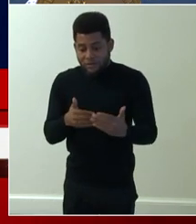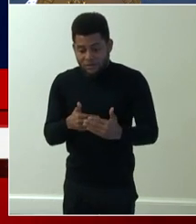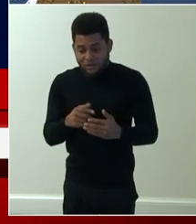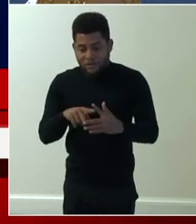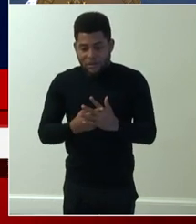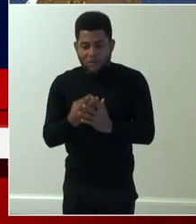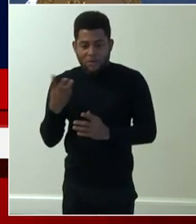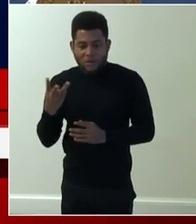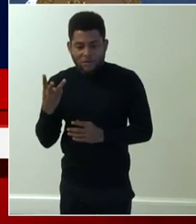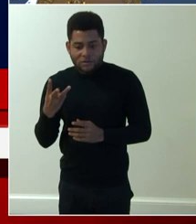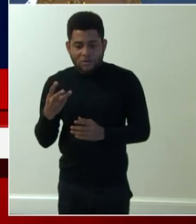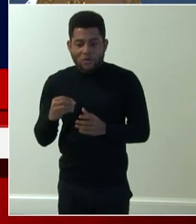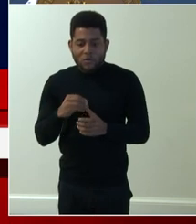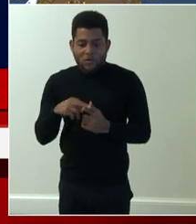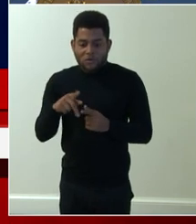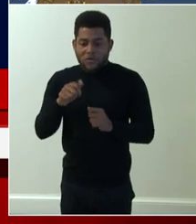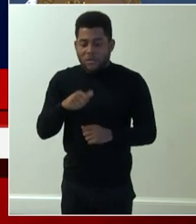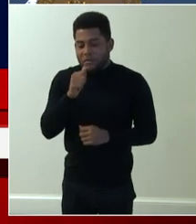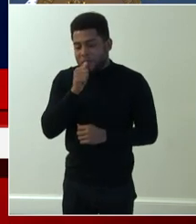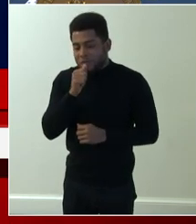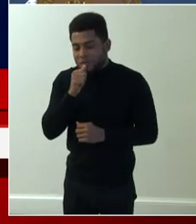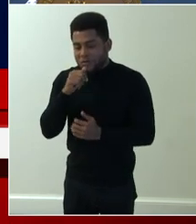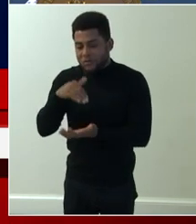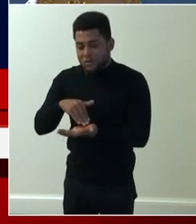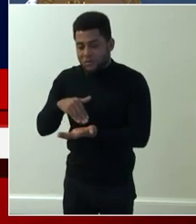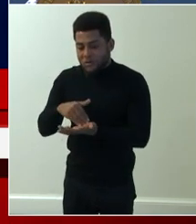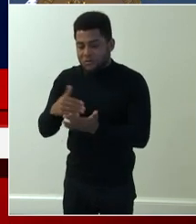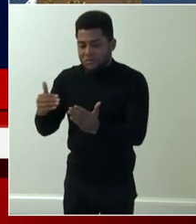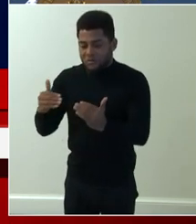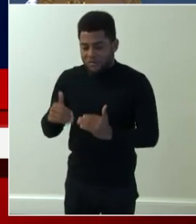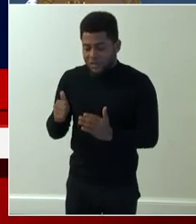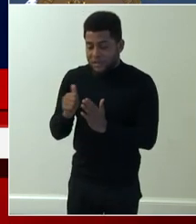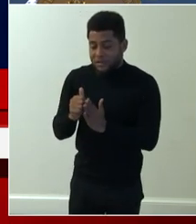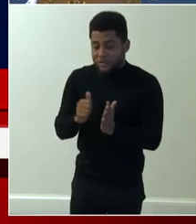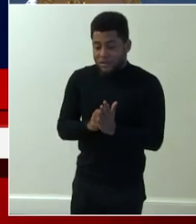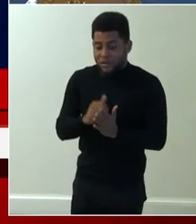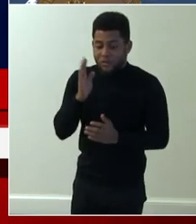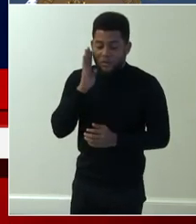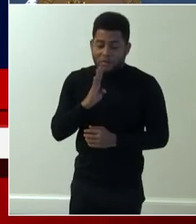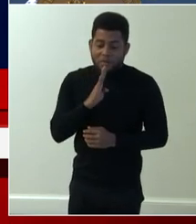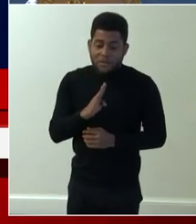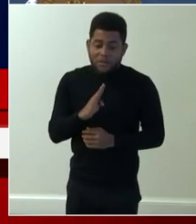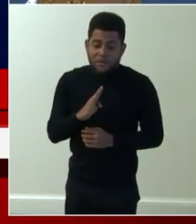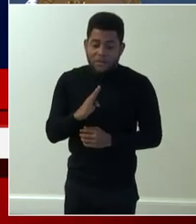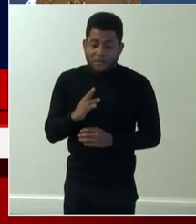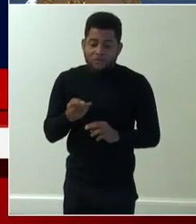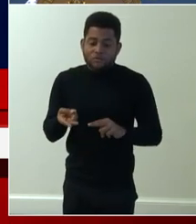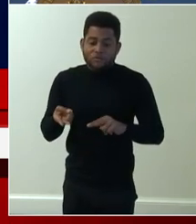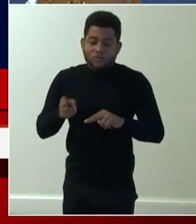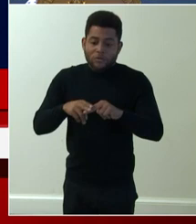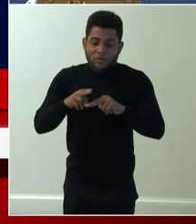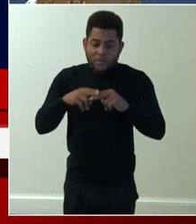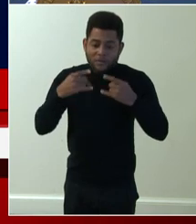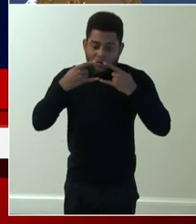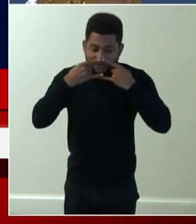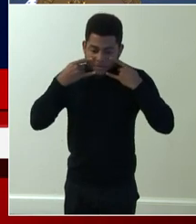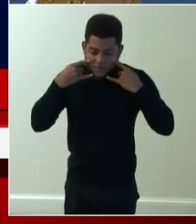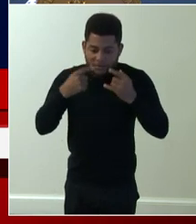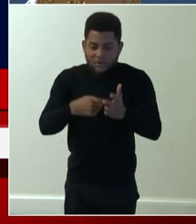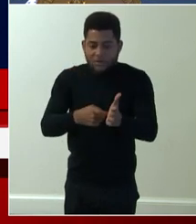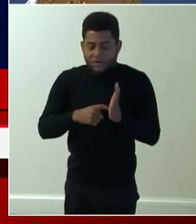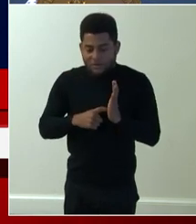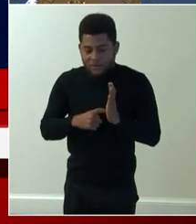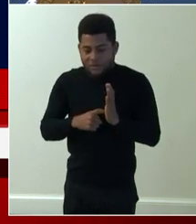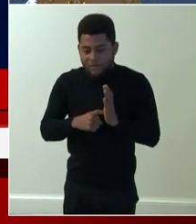provider. Next, as I mentioned, we will be dialing up our mask guidance from the